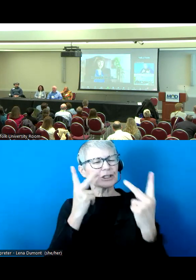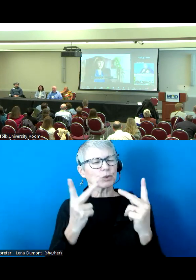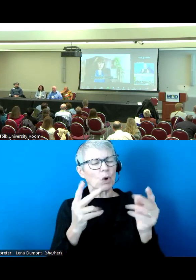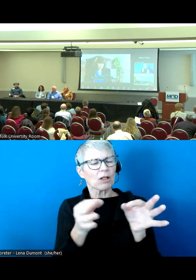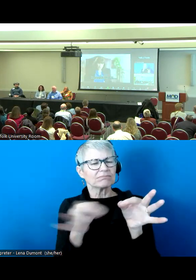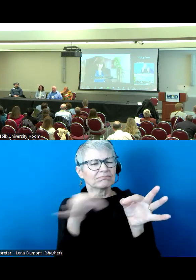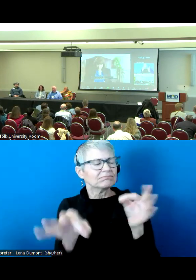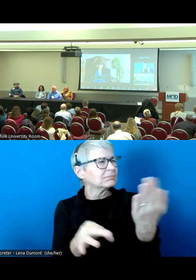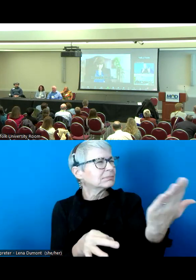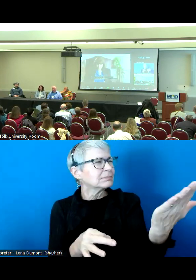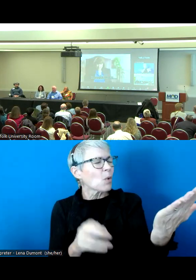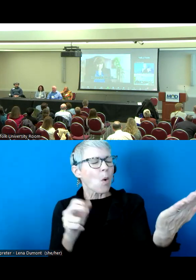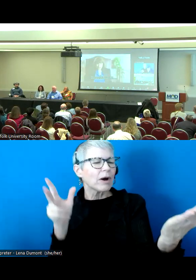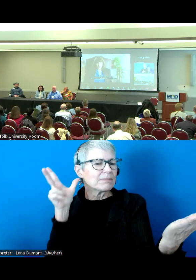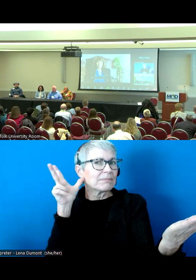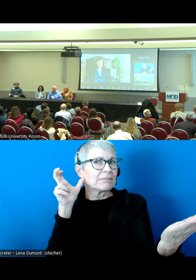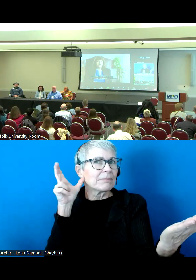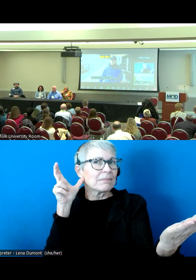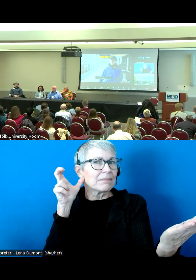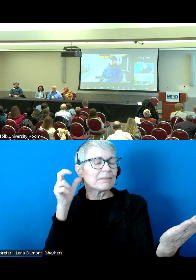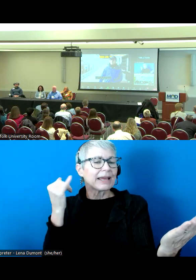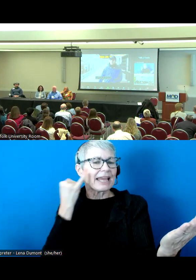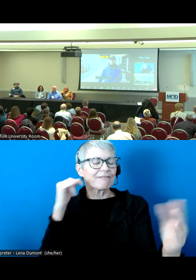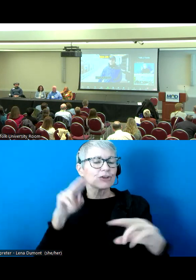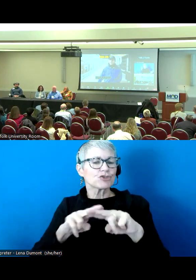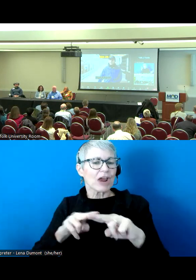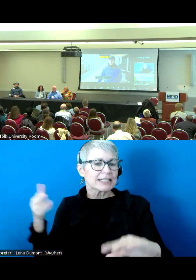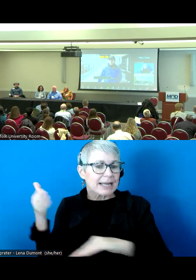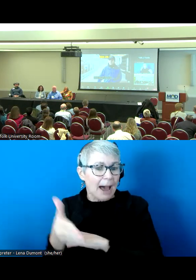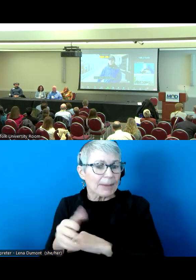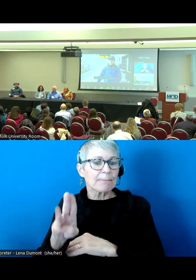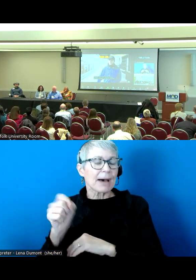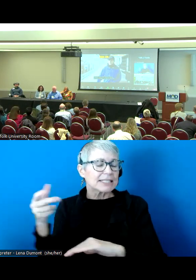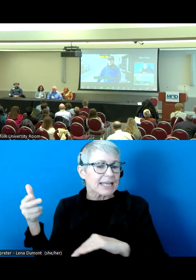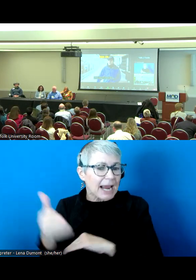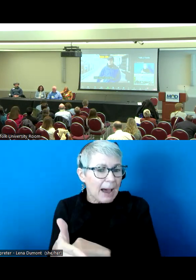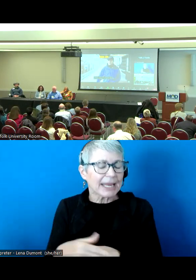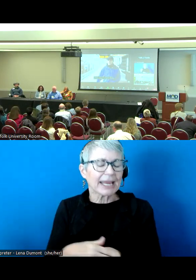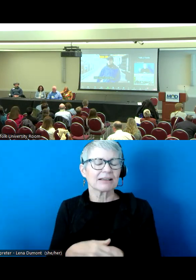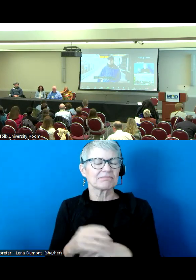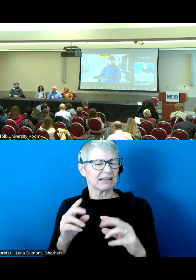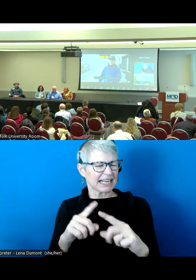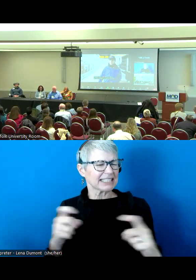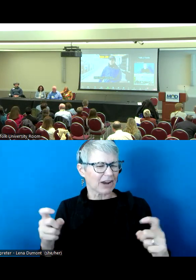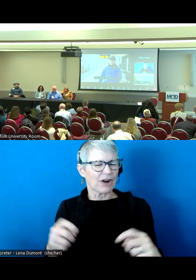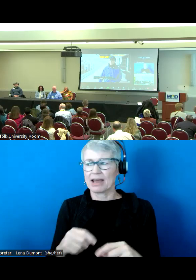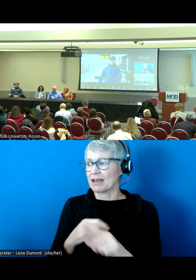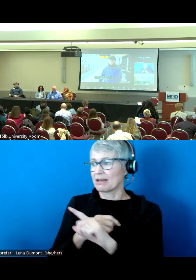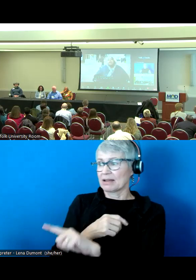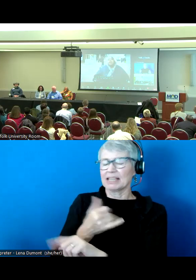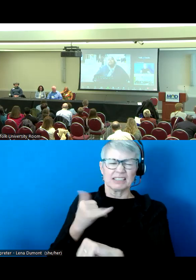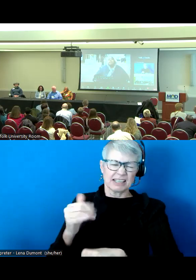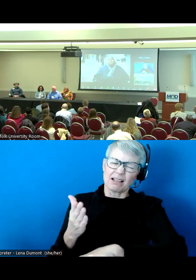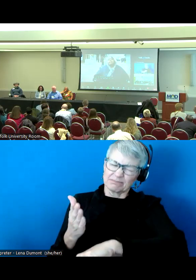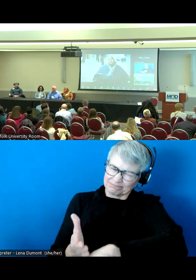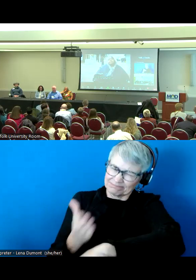know when your elevators are out. There's still a lot of work that needs to be done, but we've come light years. I'm hoping